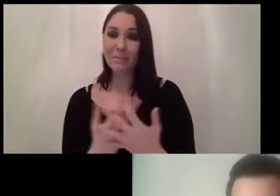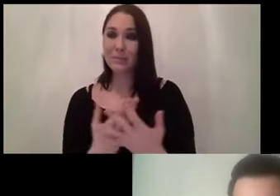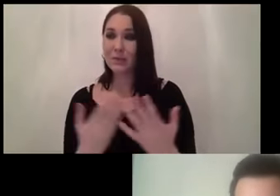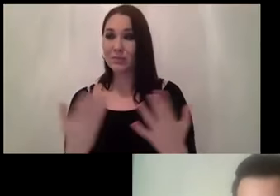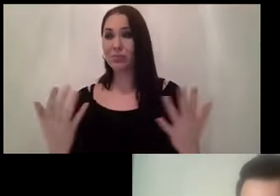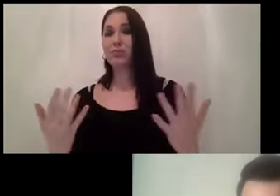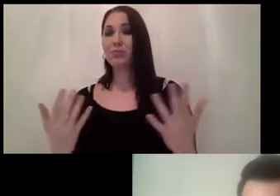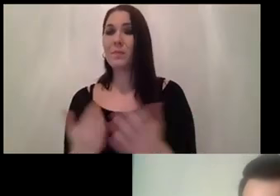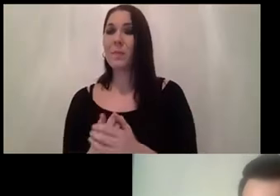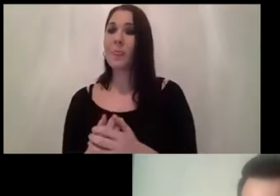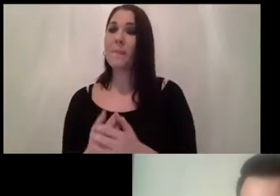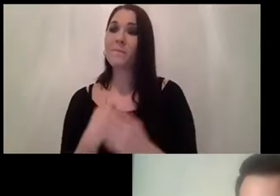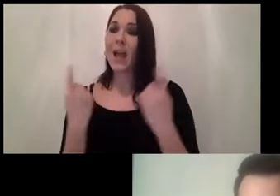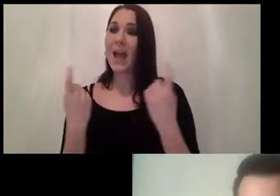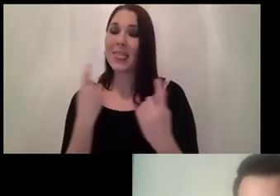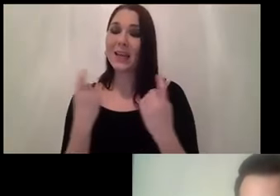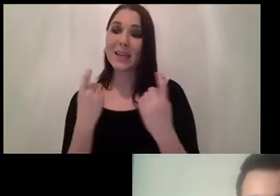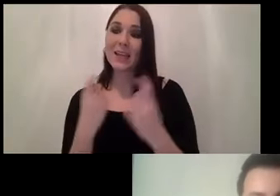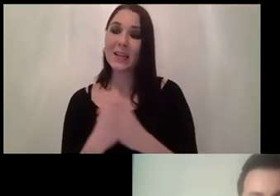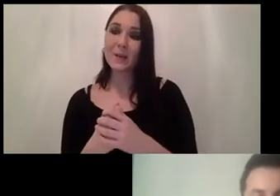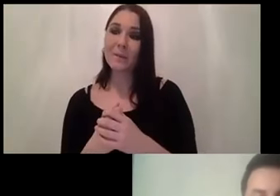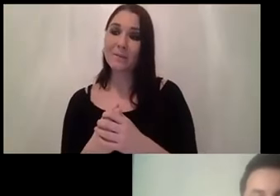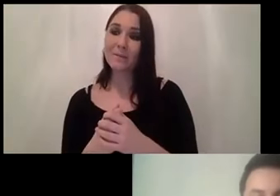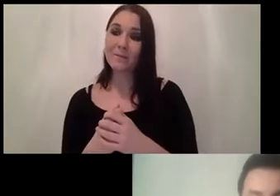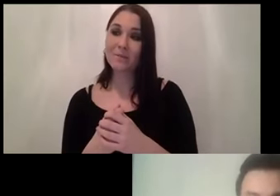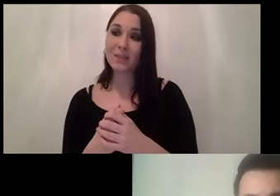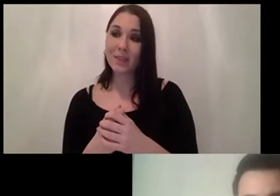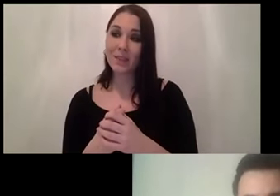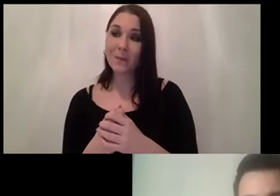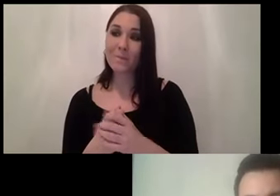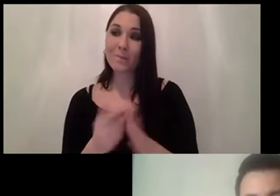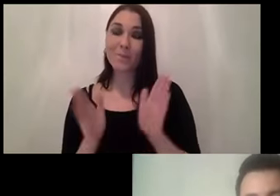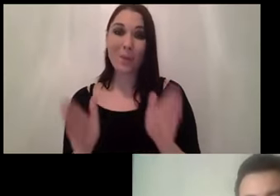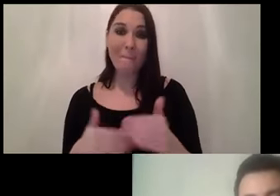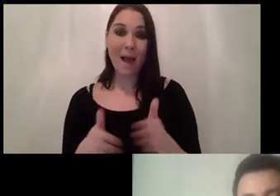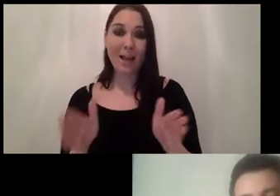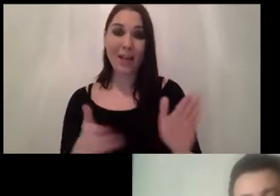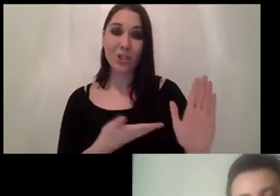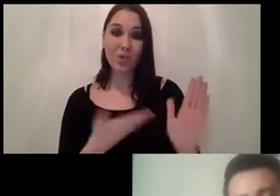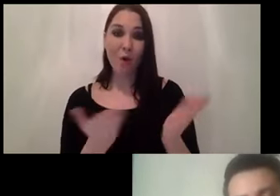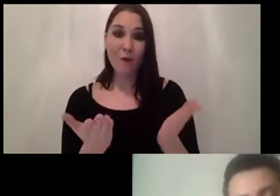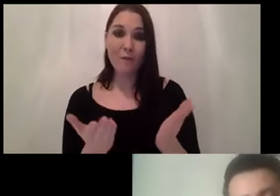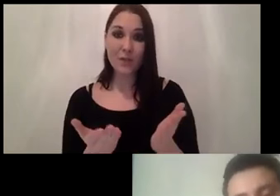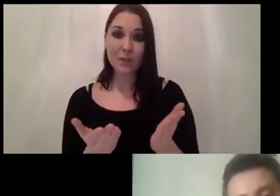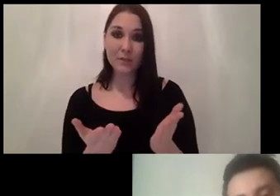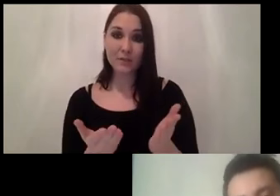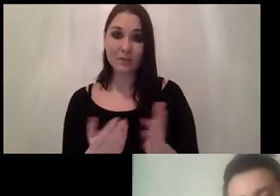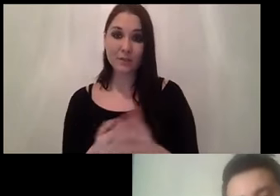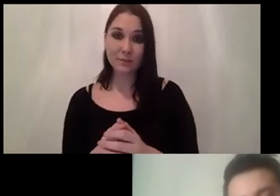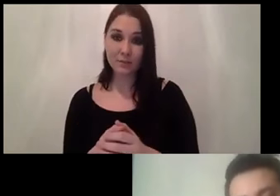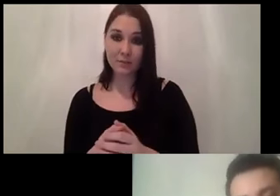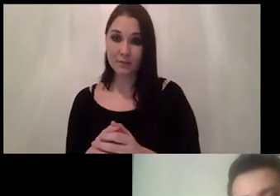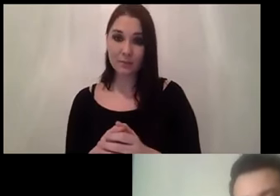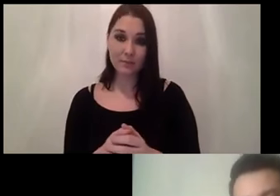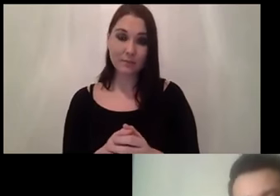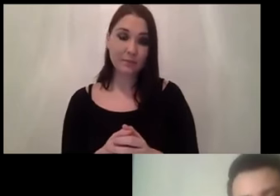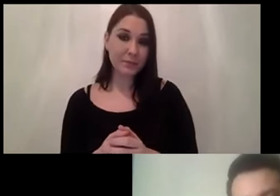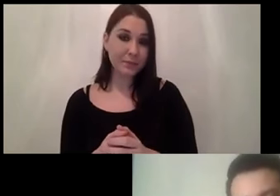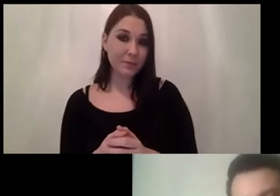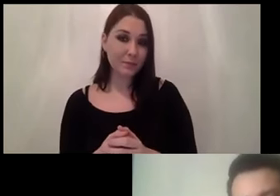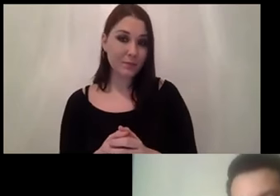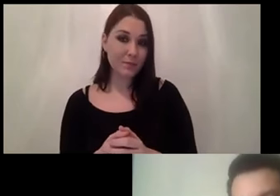I think the whole package they offer, not only hardware, but also